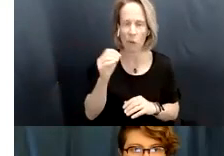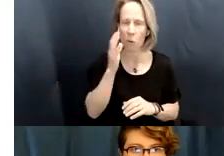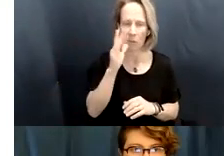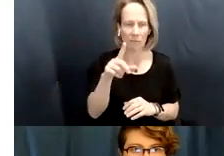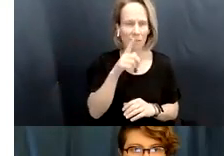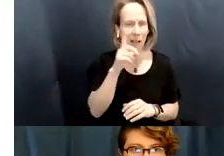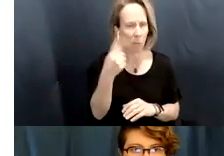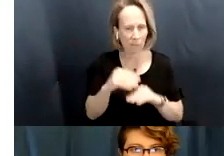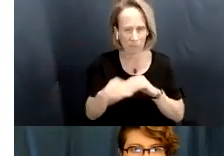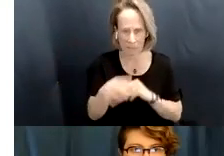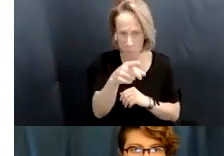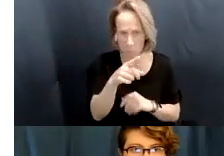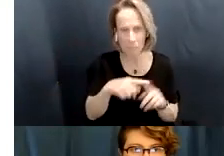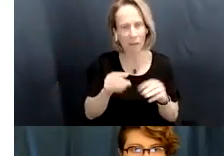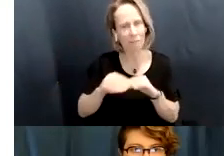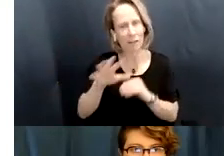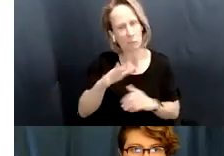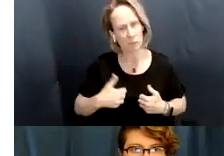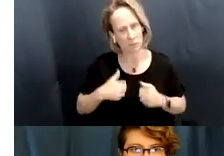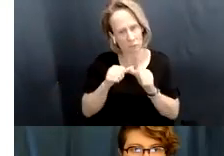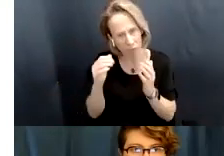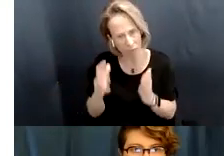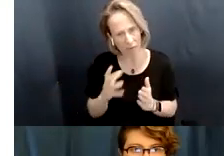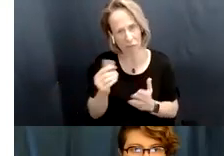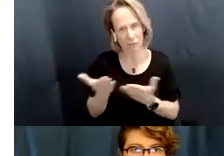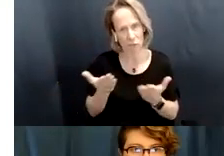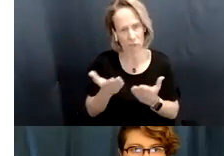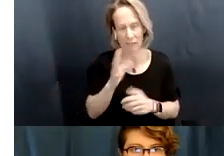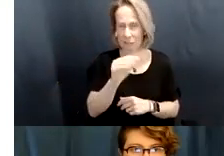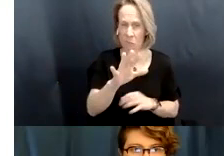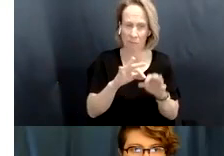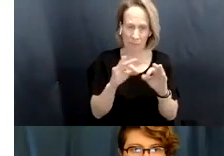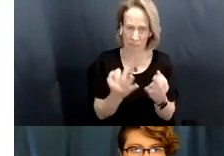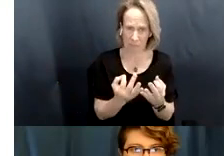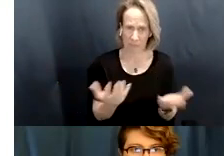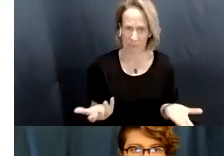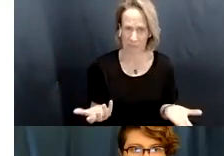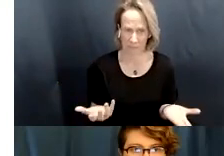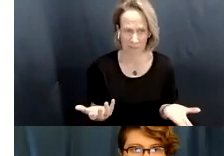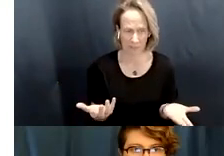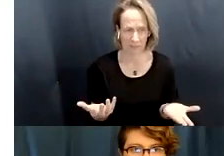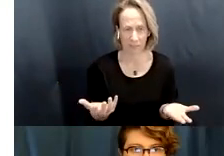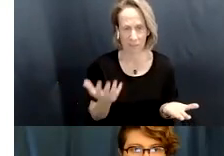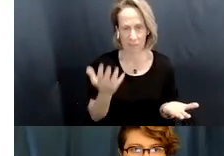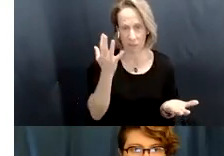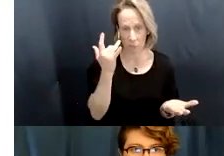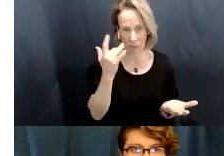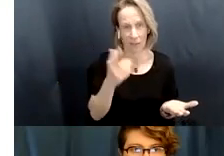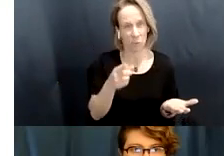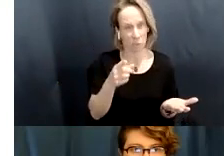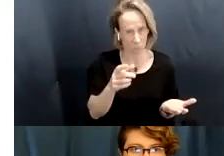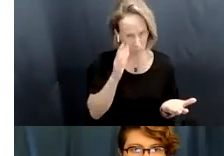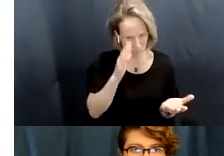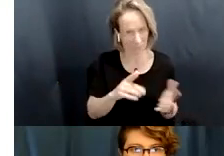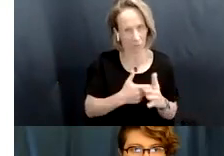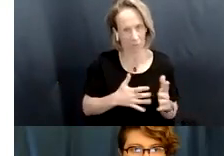service, and even our families, because it could also lead to a sense of burnout or fatigue, which Marley is going to